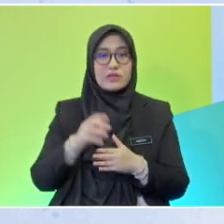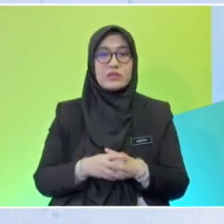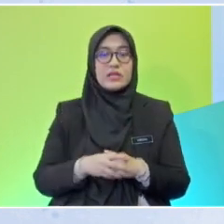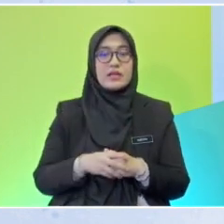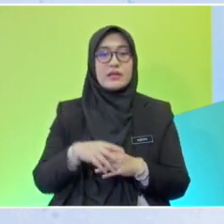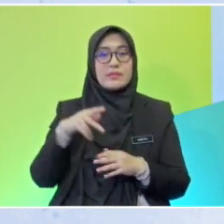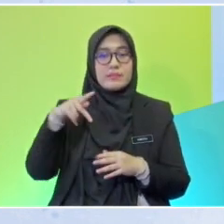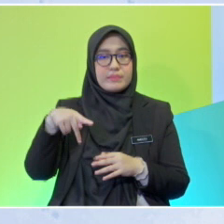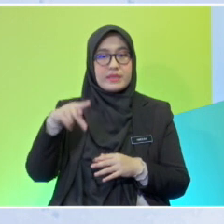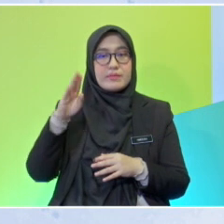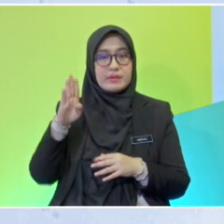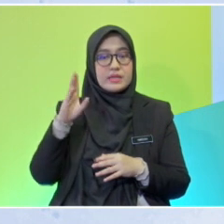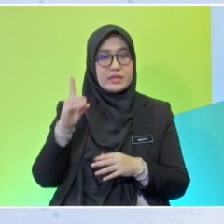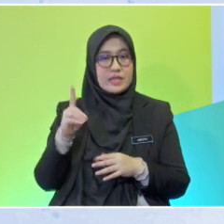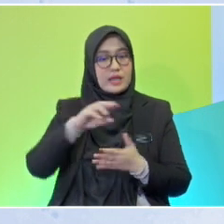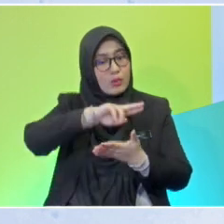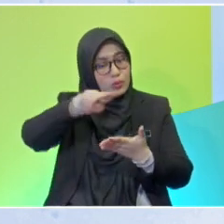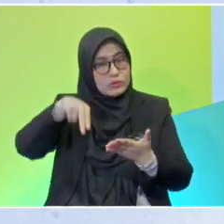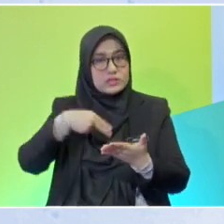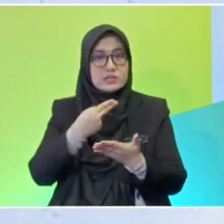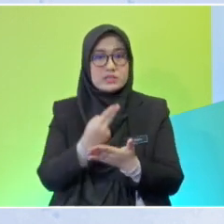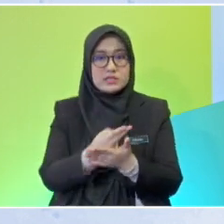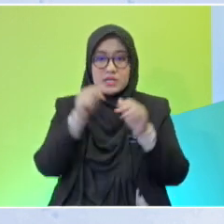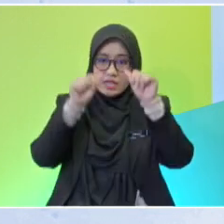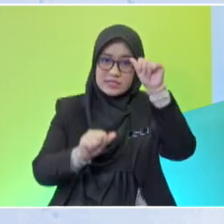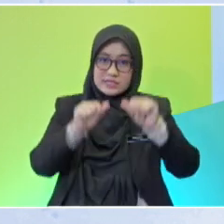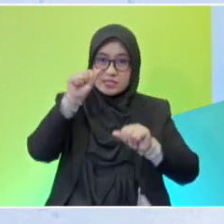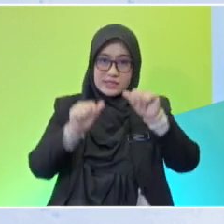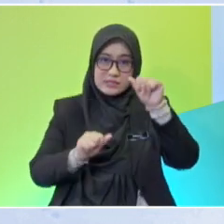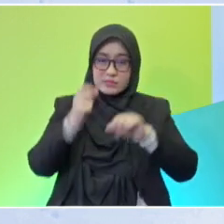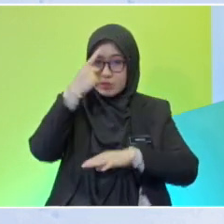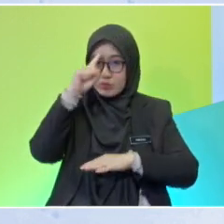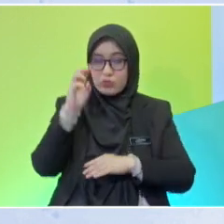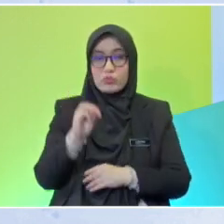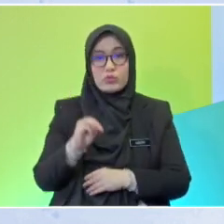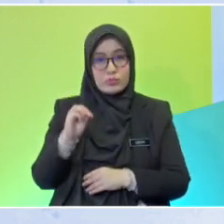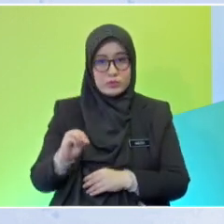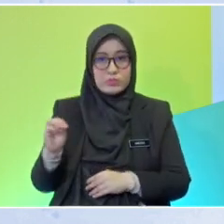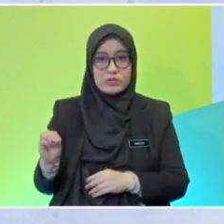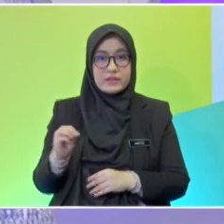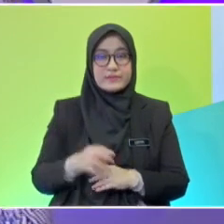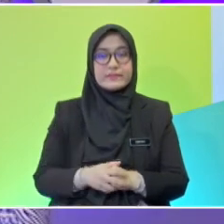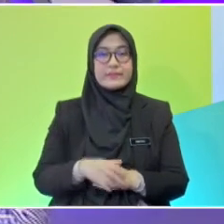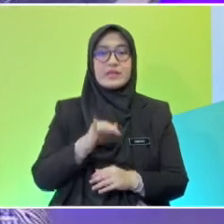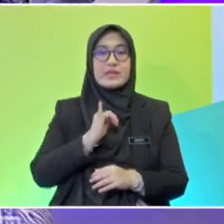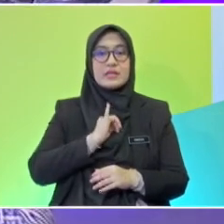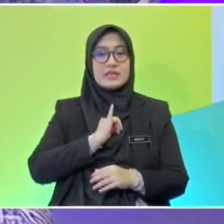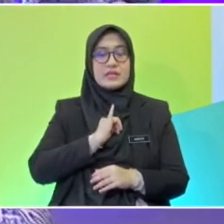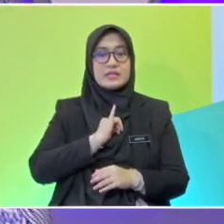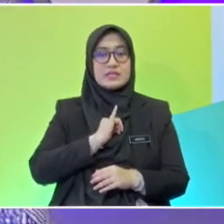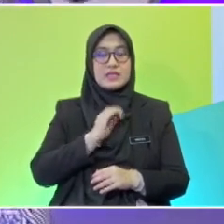is a holistic assessment that focuses on pupils' development. Alright, so I'm going to give you